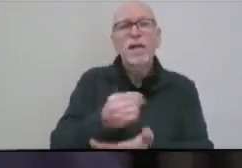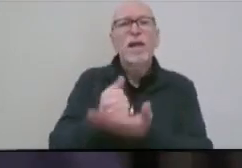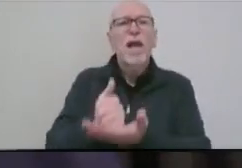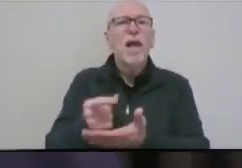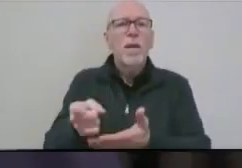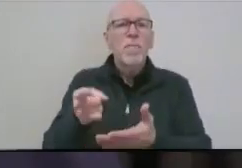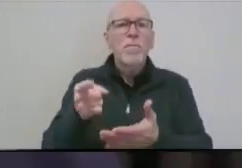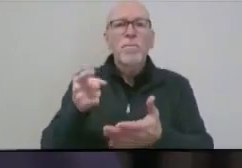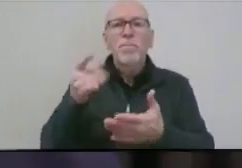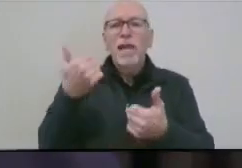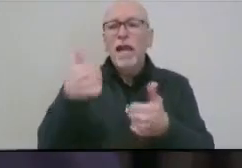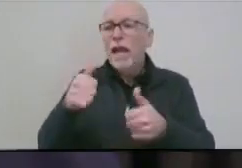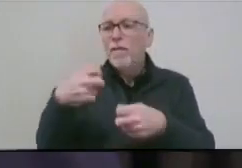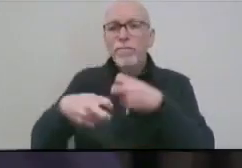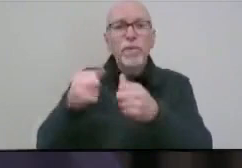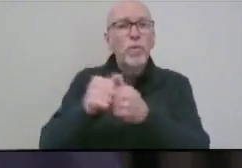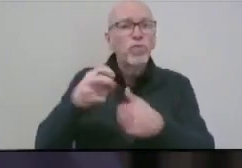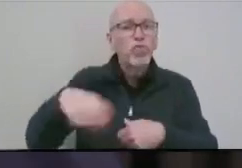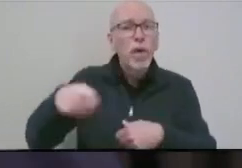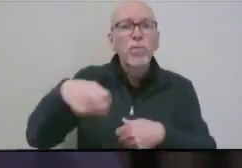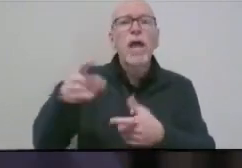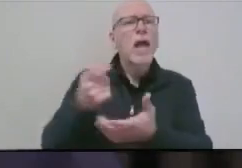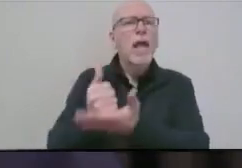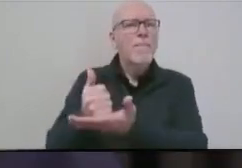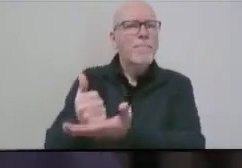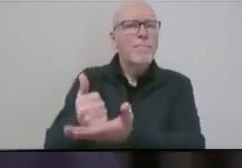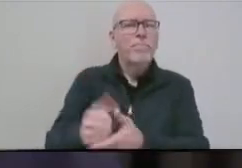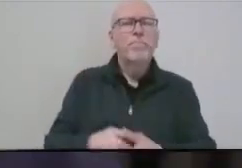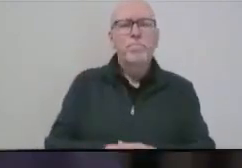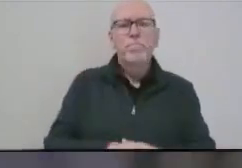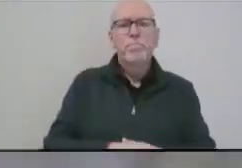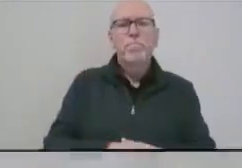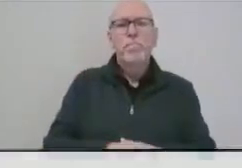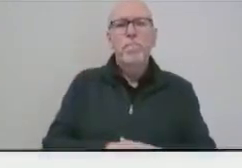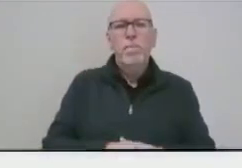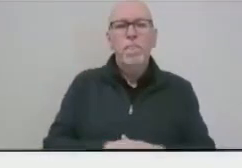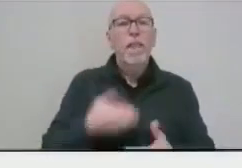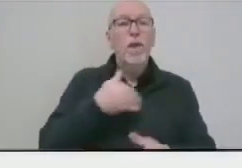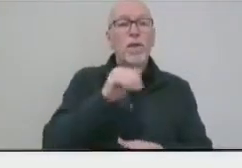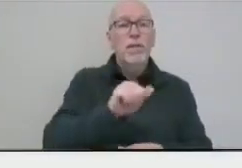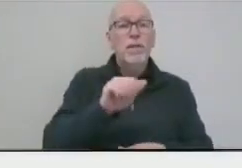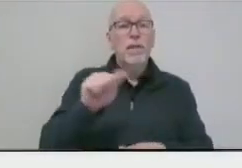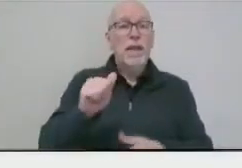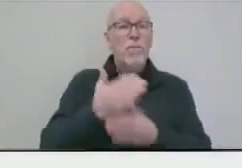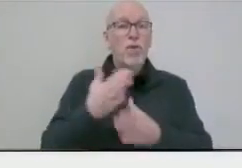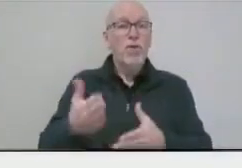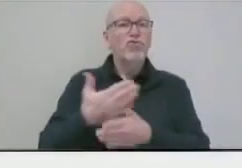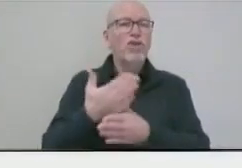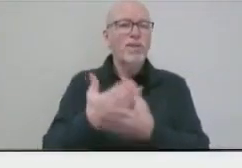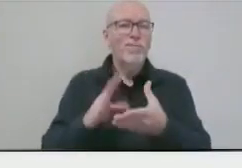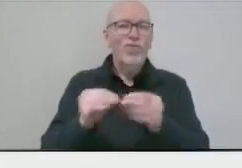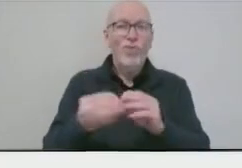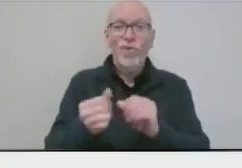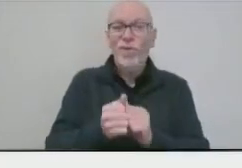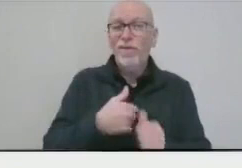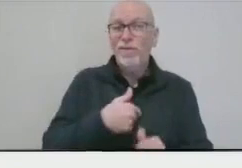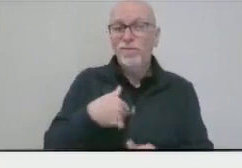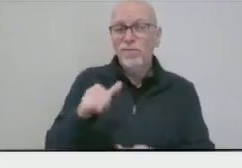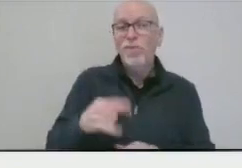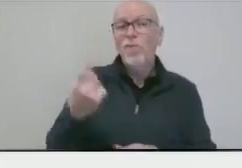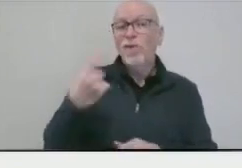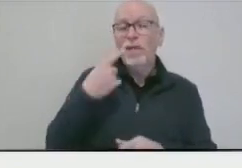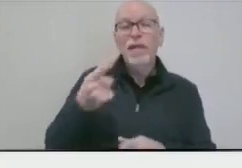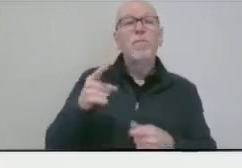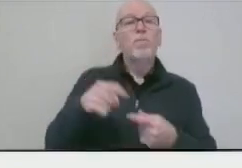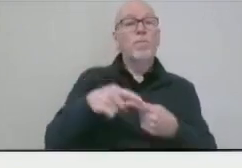troubleshoot transportation and other human services needs. Our AAA partners have shared a few stories with us. One said, "When I was